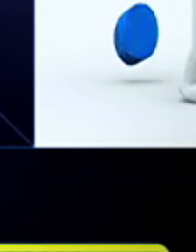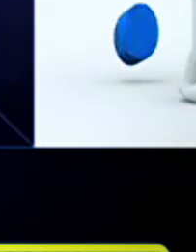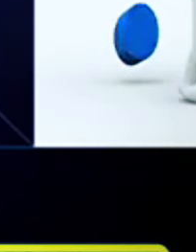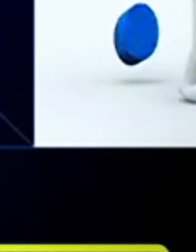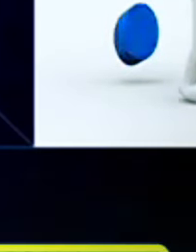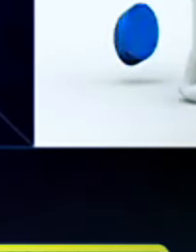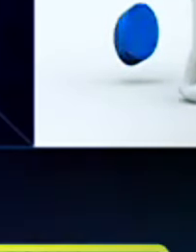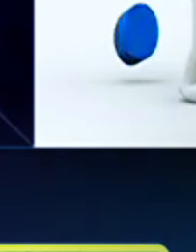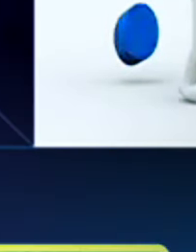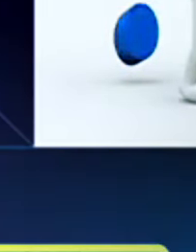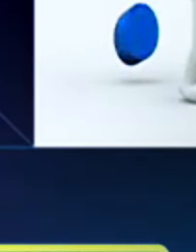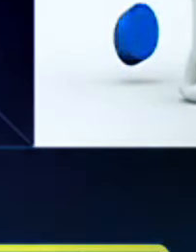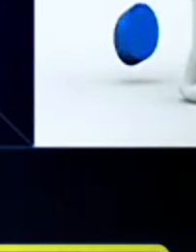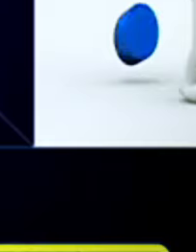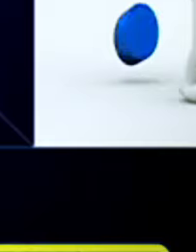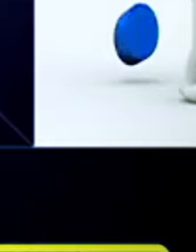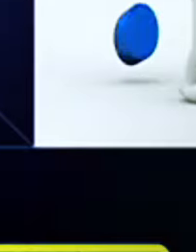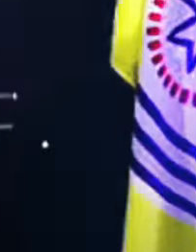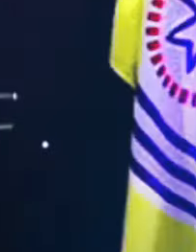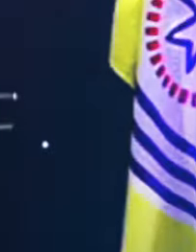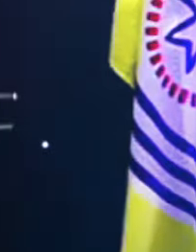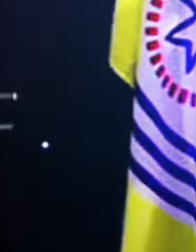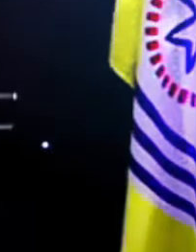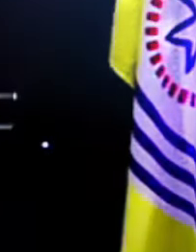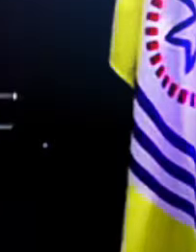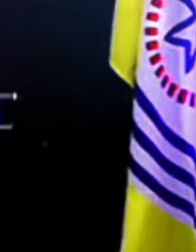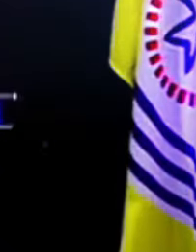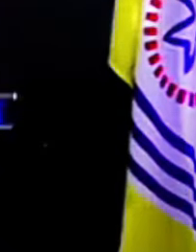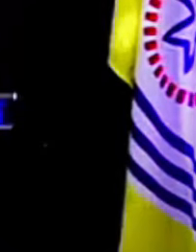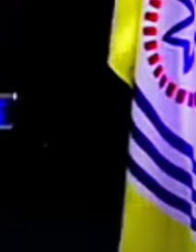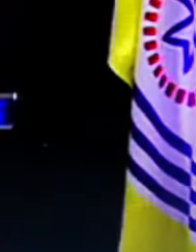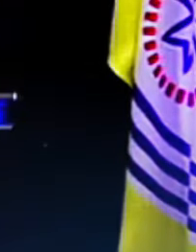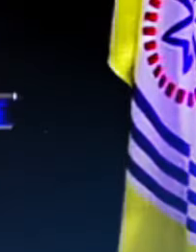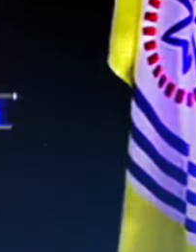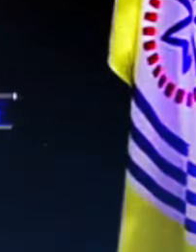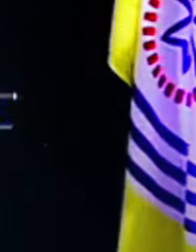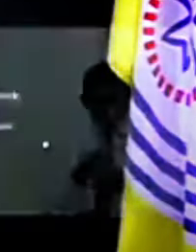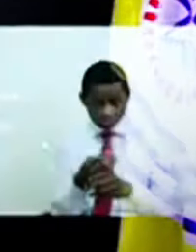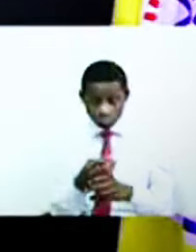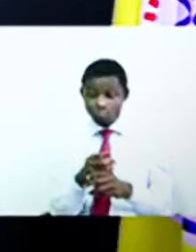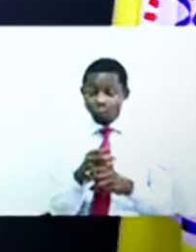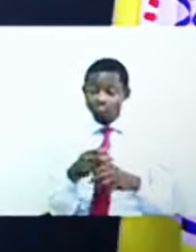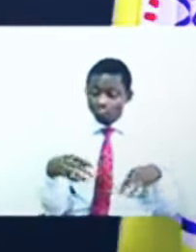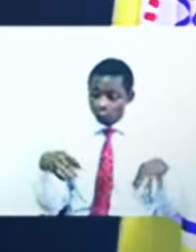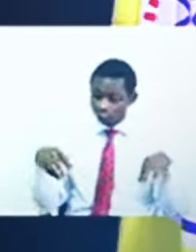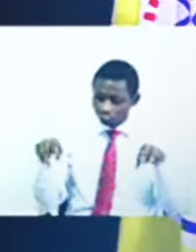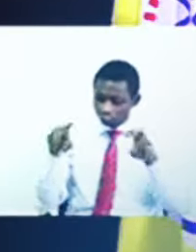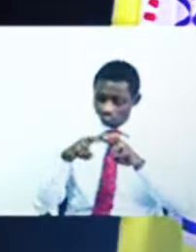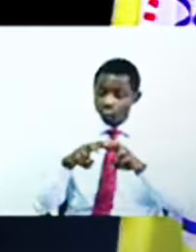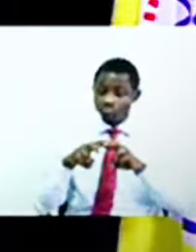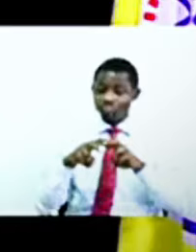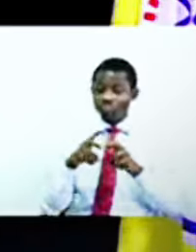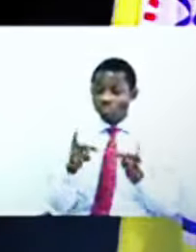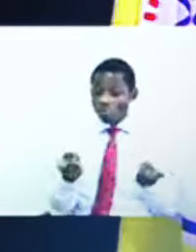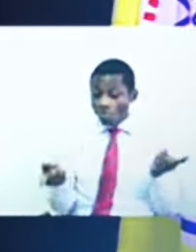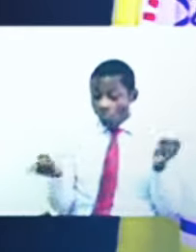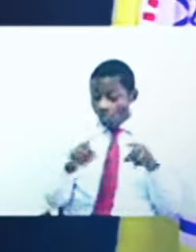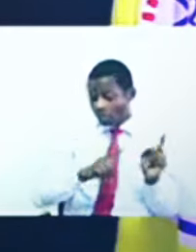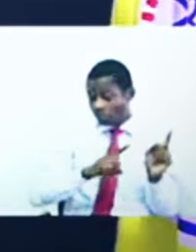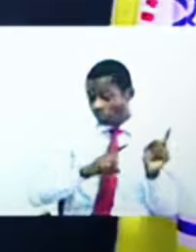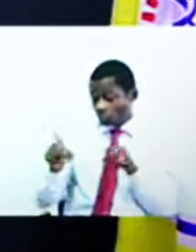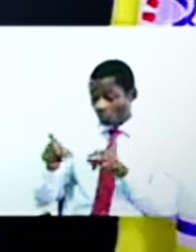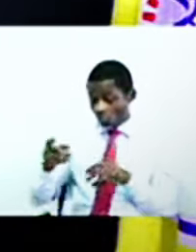on how to treat verdict. If he said, when a verdict is given, there